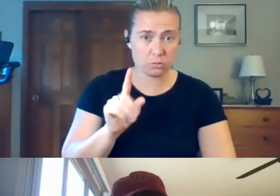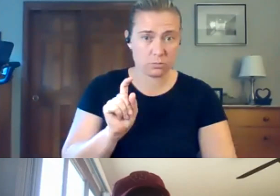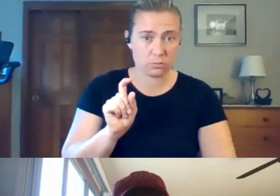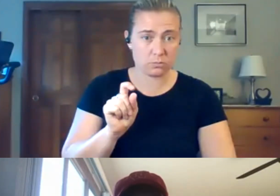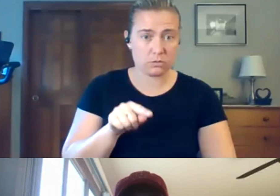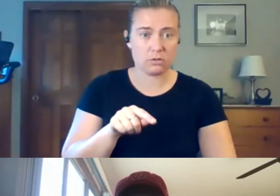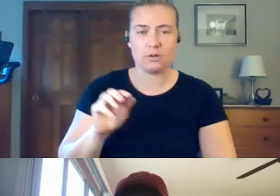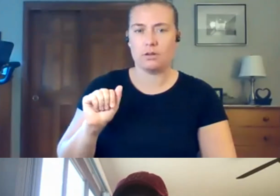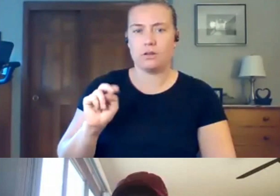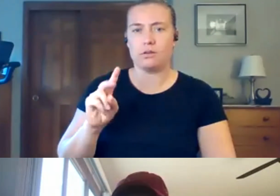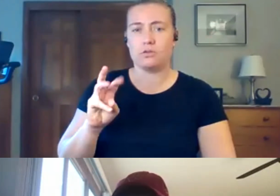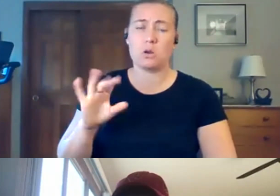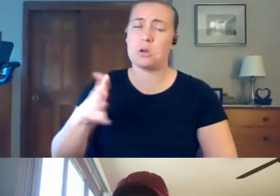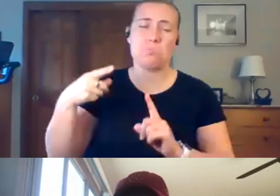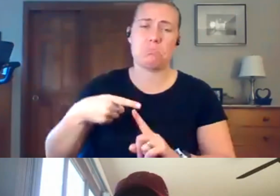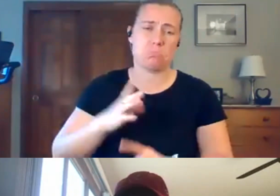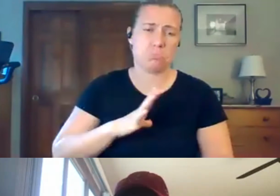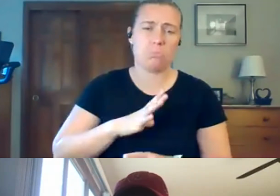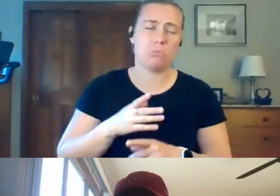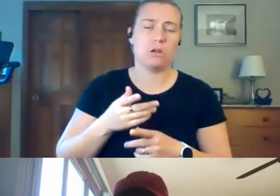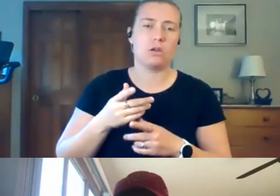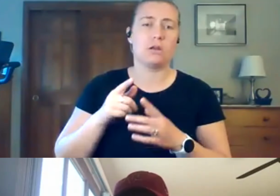That's more or less correct. Some of the details